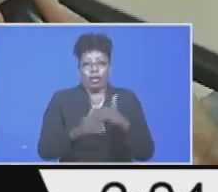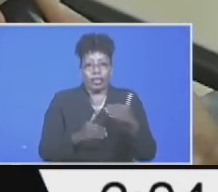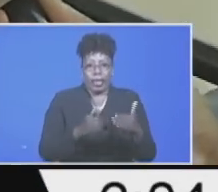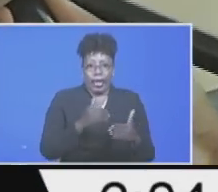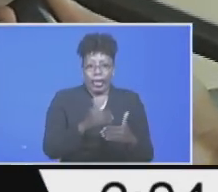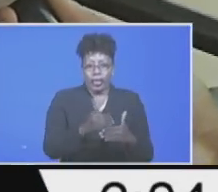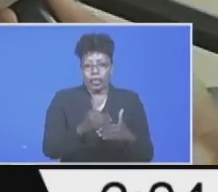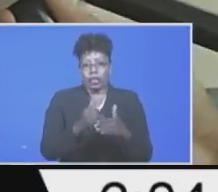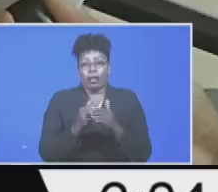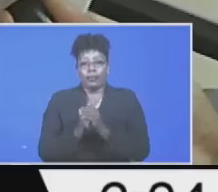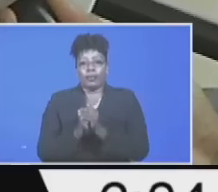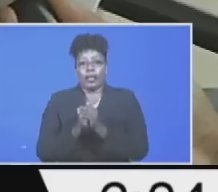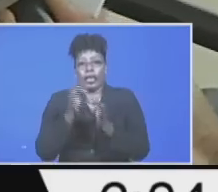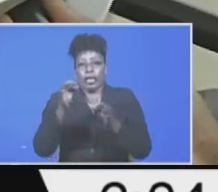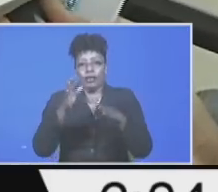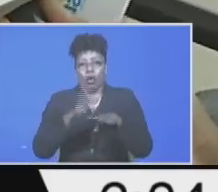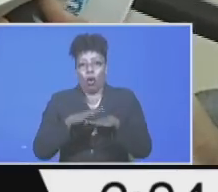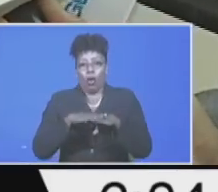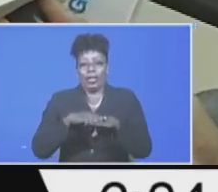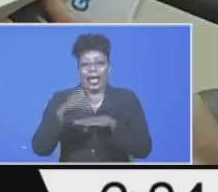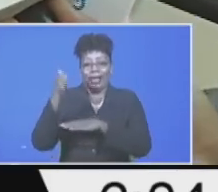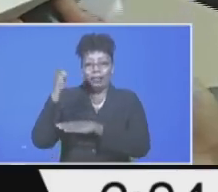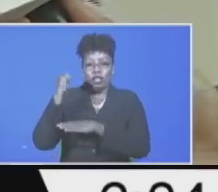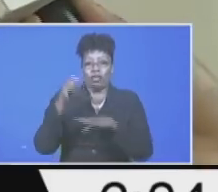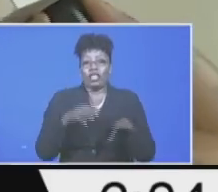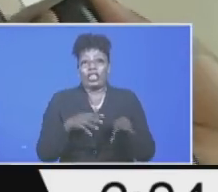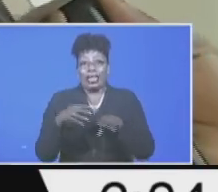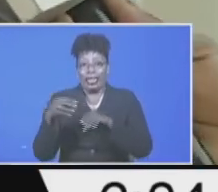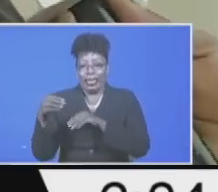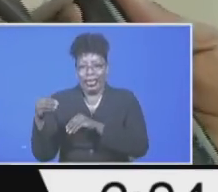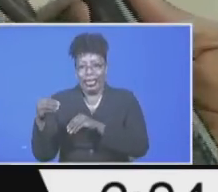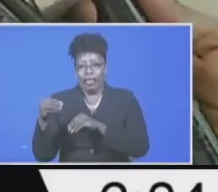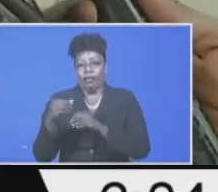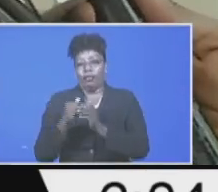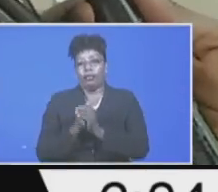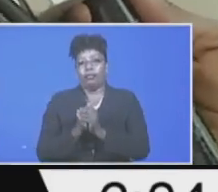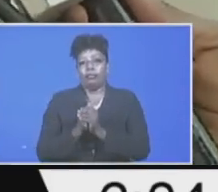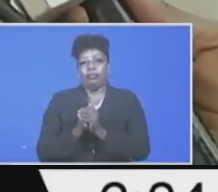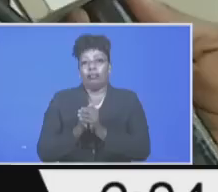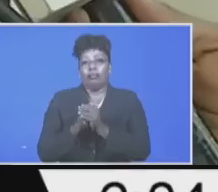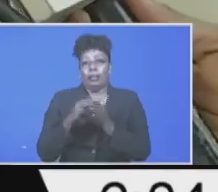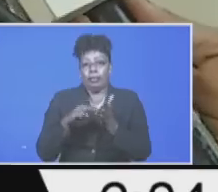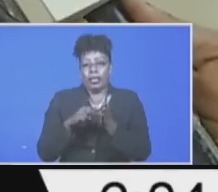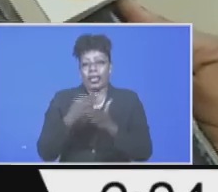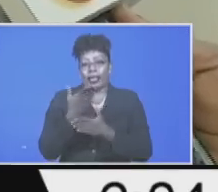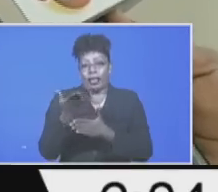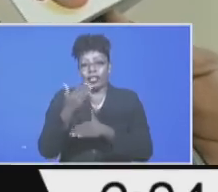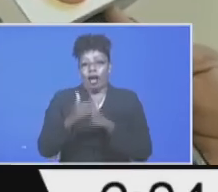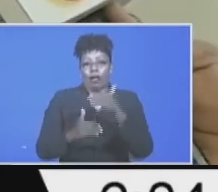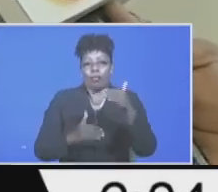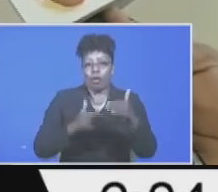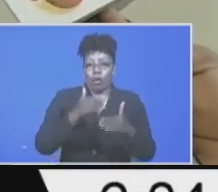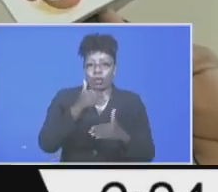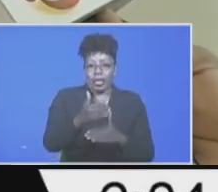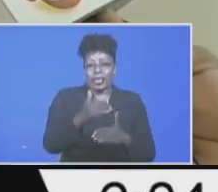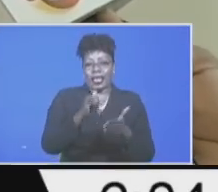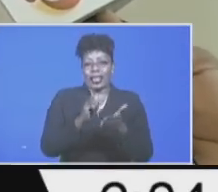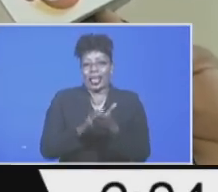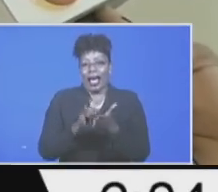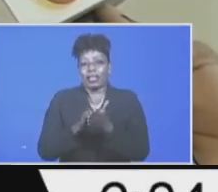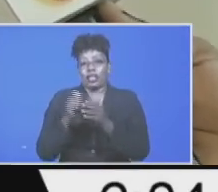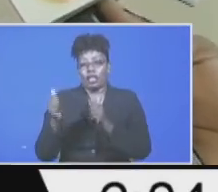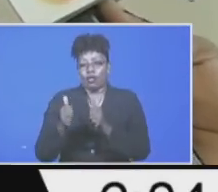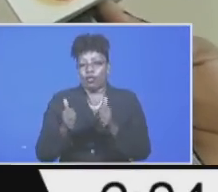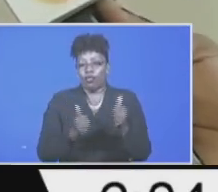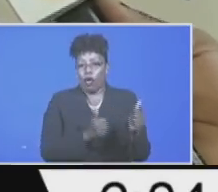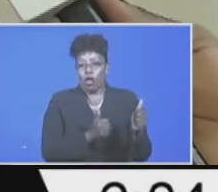so if you're on administrative leave, there's obviously a process that is followed so